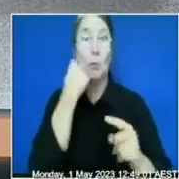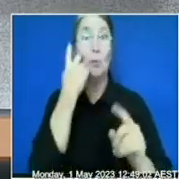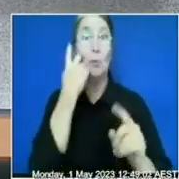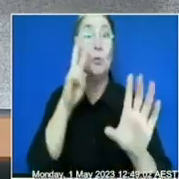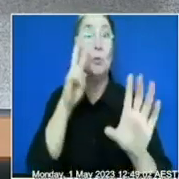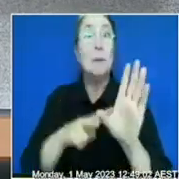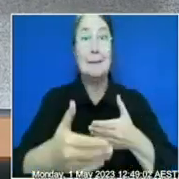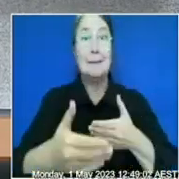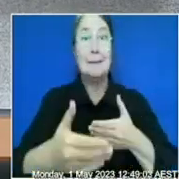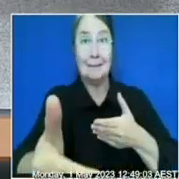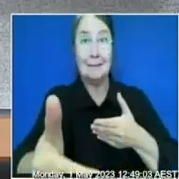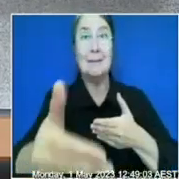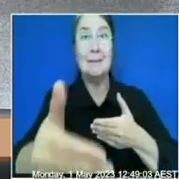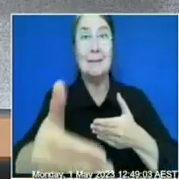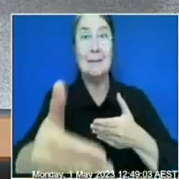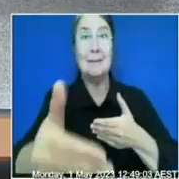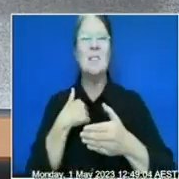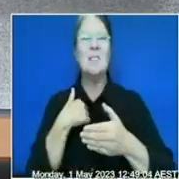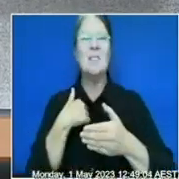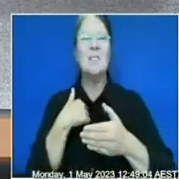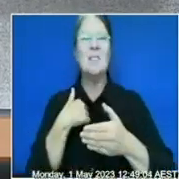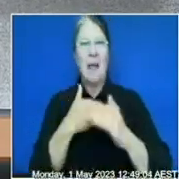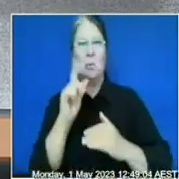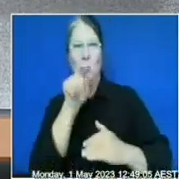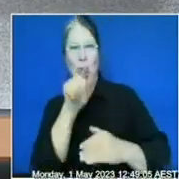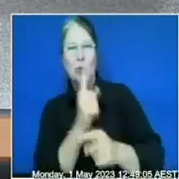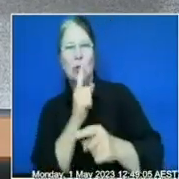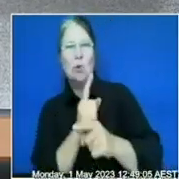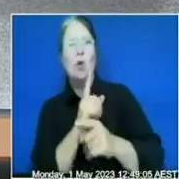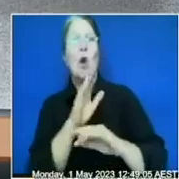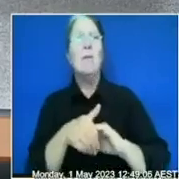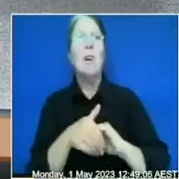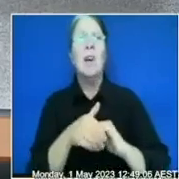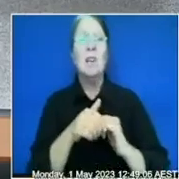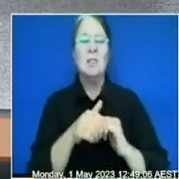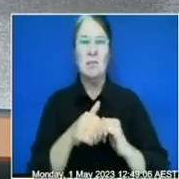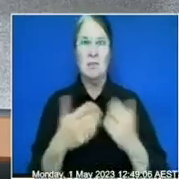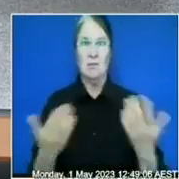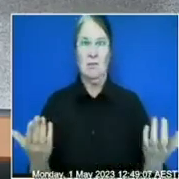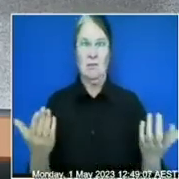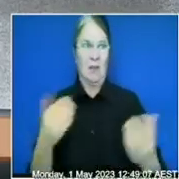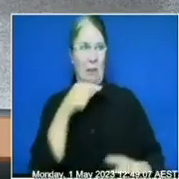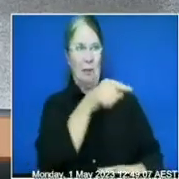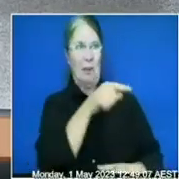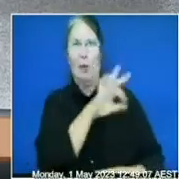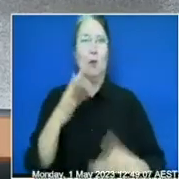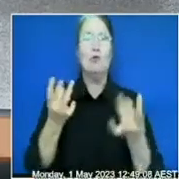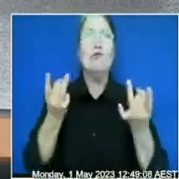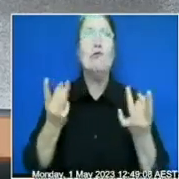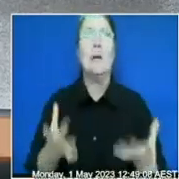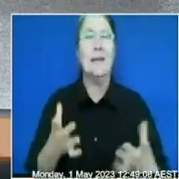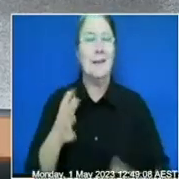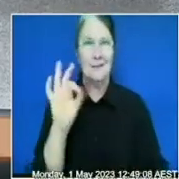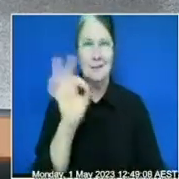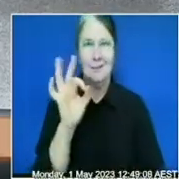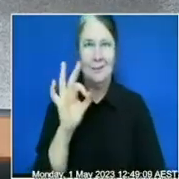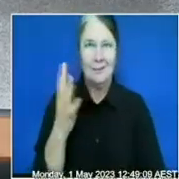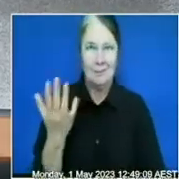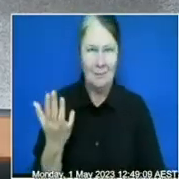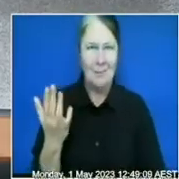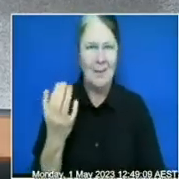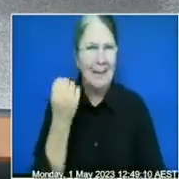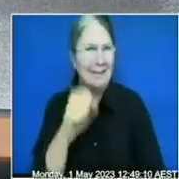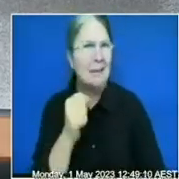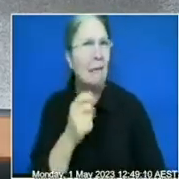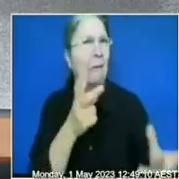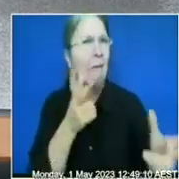at the moment. We do still hear lots of stories of First Peoples facing racism and bias. And